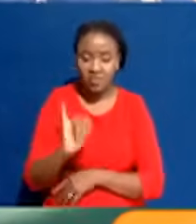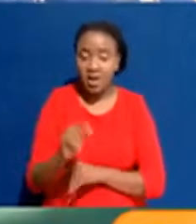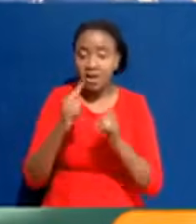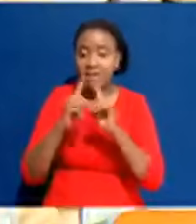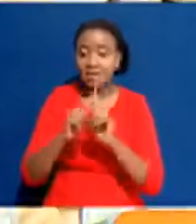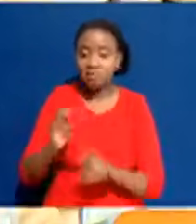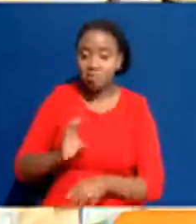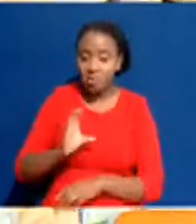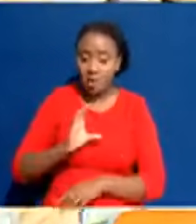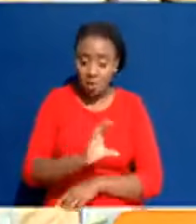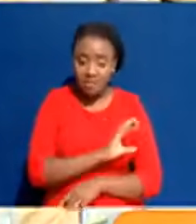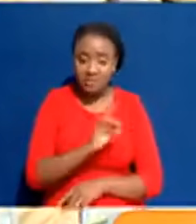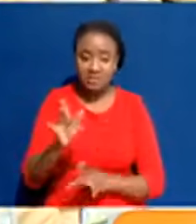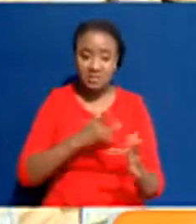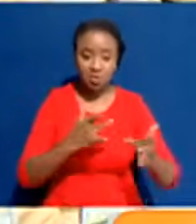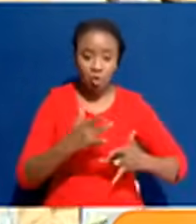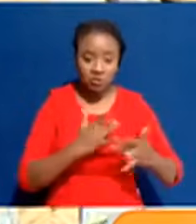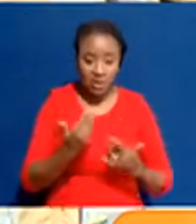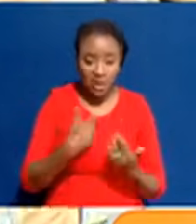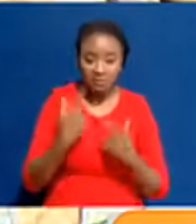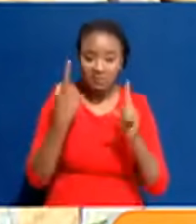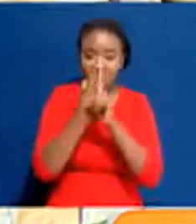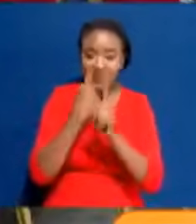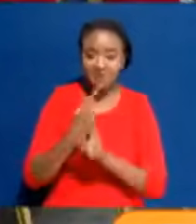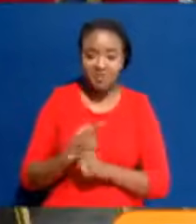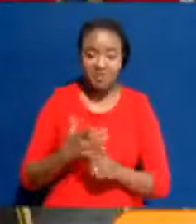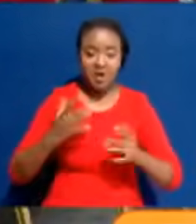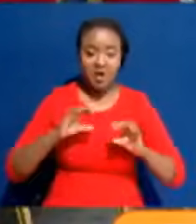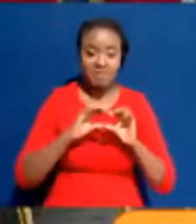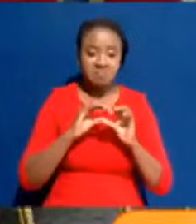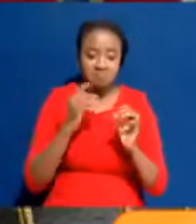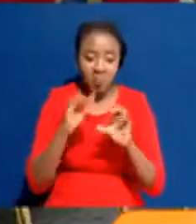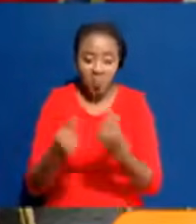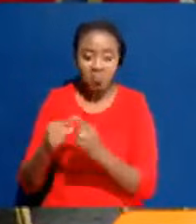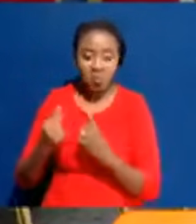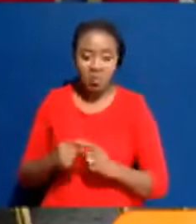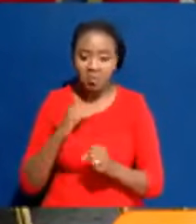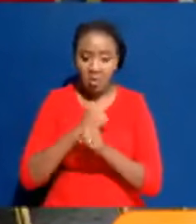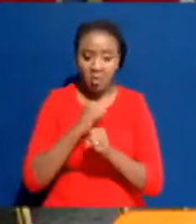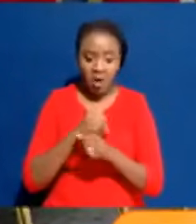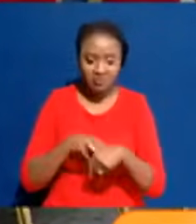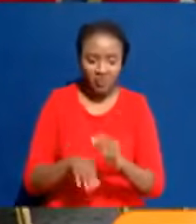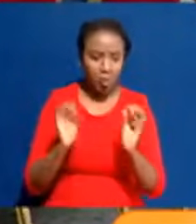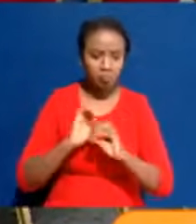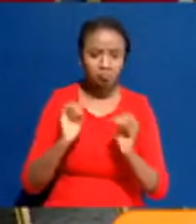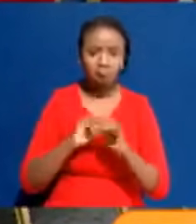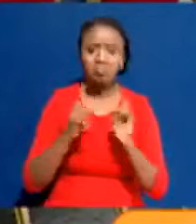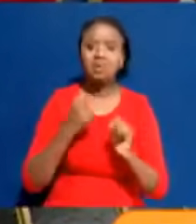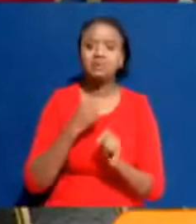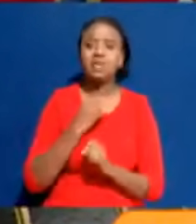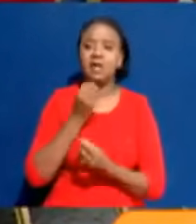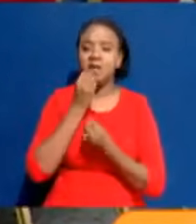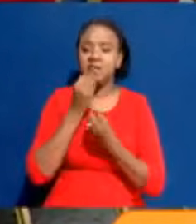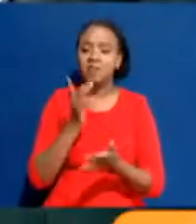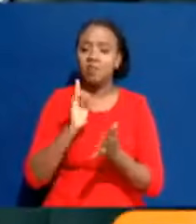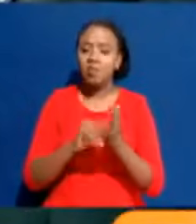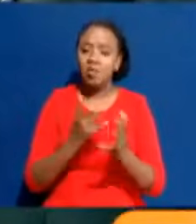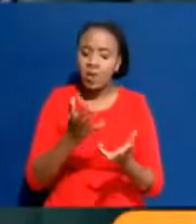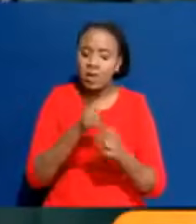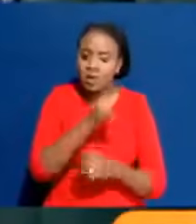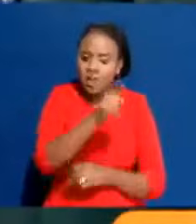various state agencies and departments were not performing optimally. They indicated that they would initiate an audit to ensure taxpayers'